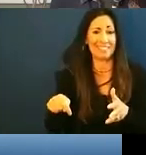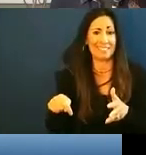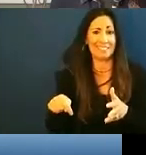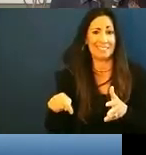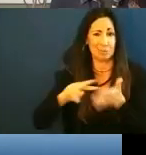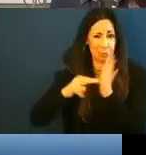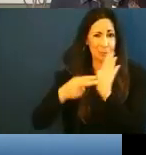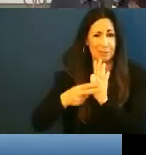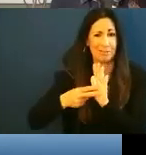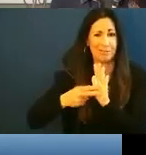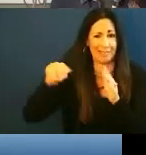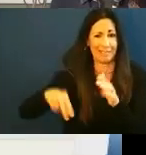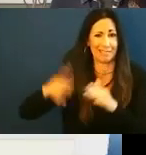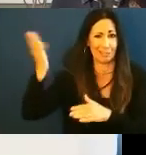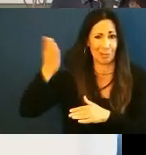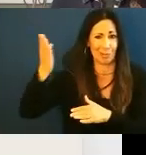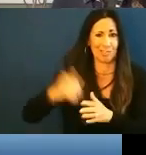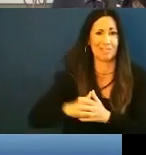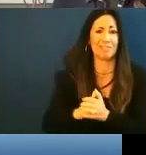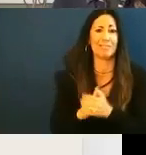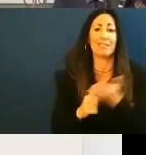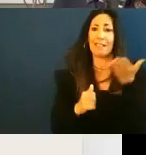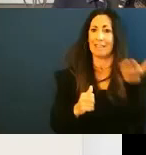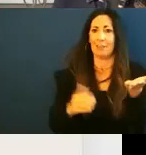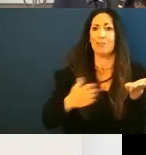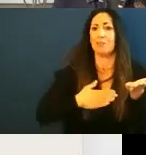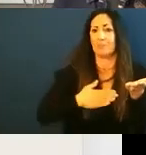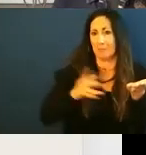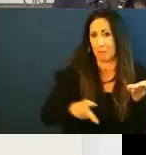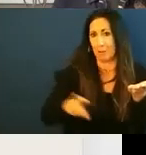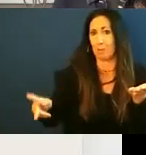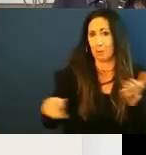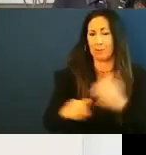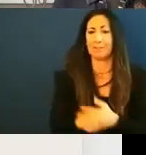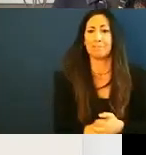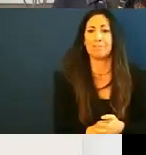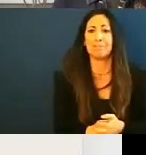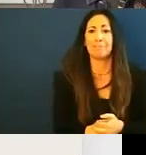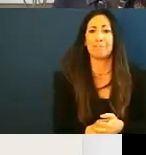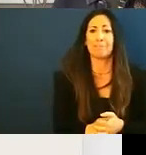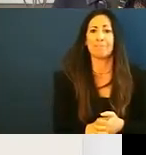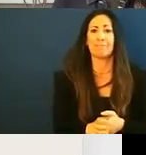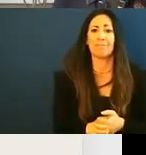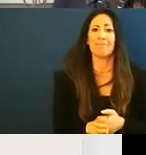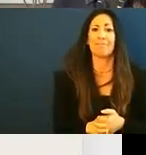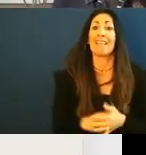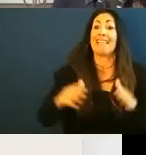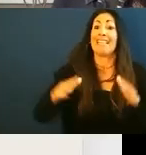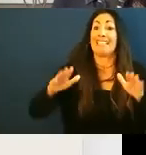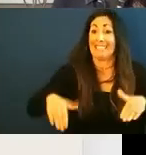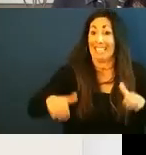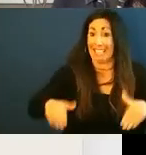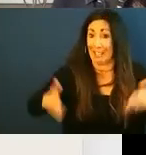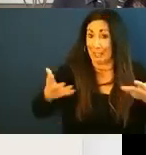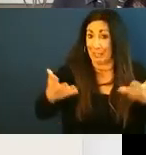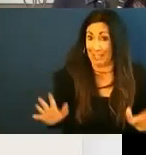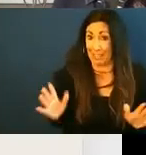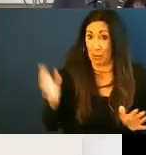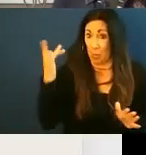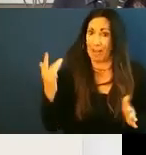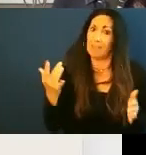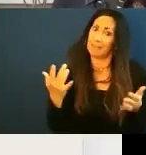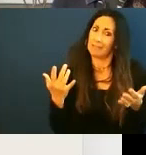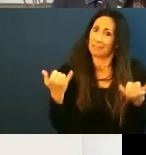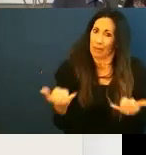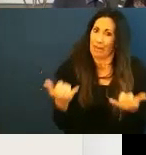talk, and it's right here. And the PowerPoint is not done because we're working on these